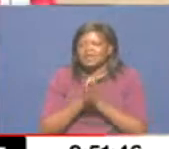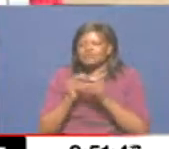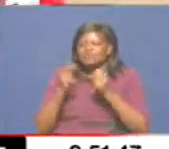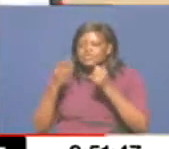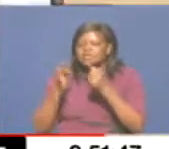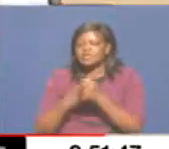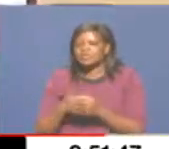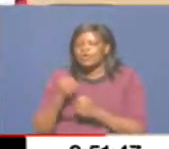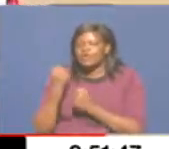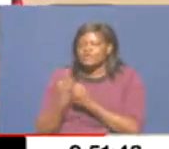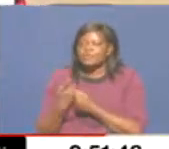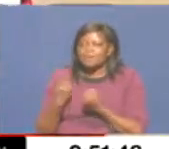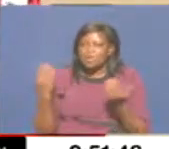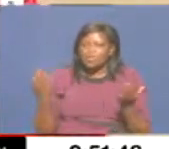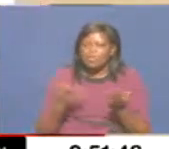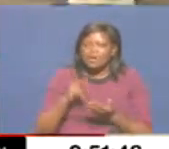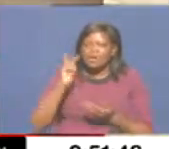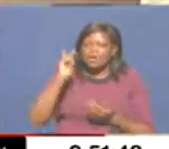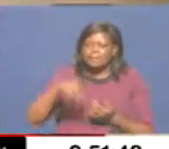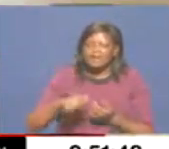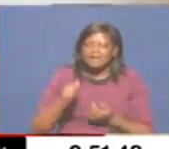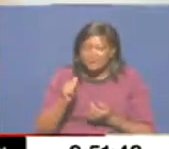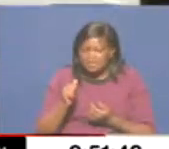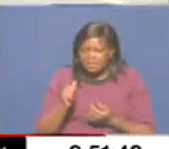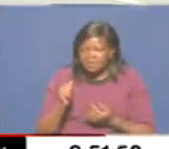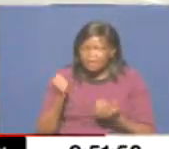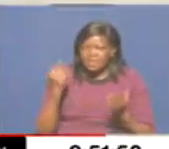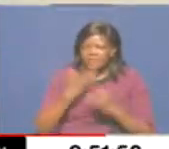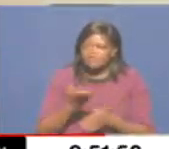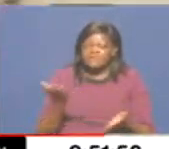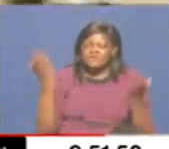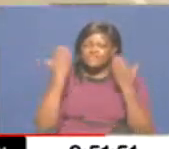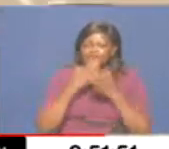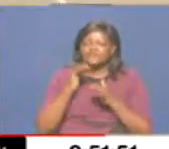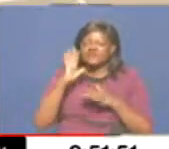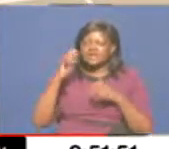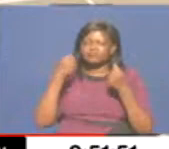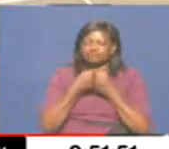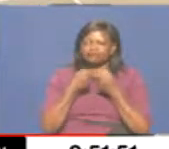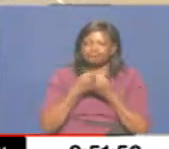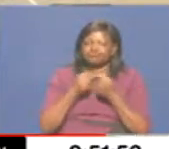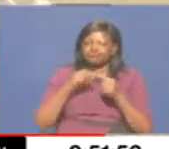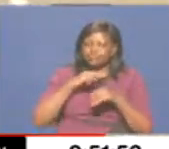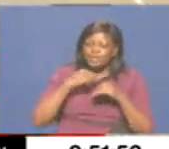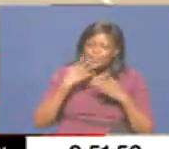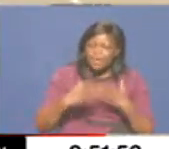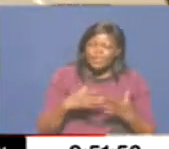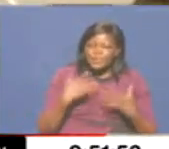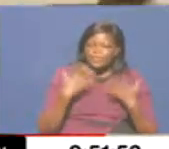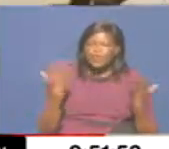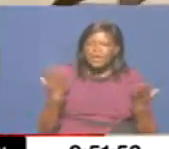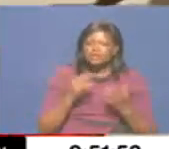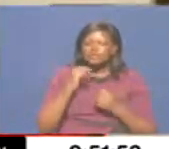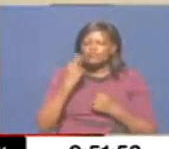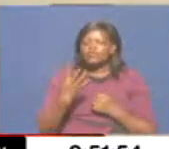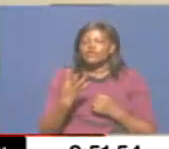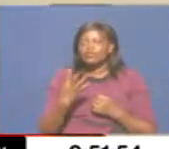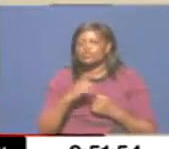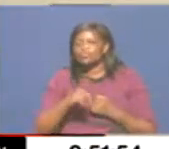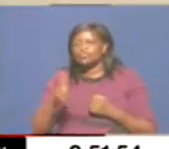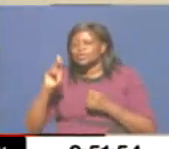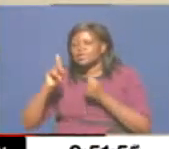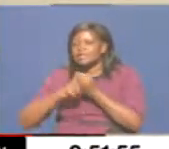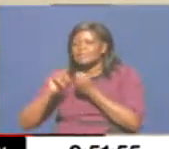November at the KPA Makande Hall. After the completion of the five legs, the national playoffs will be played on the 24th till the 26th of